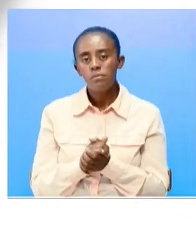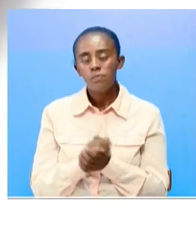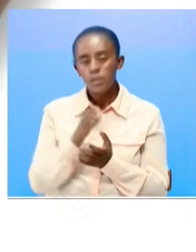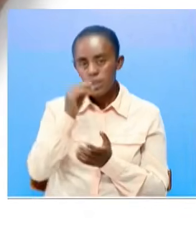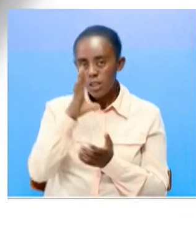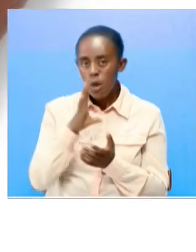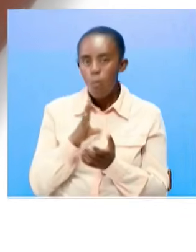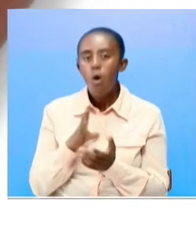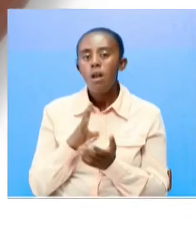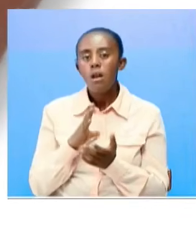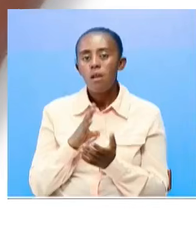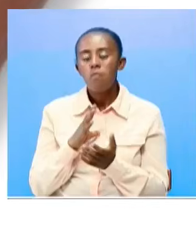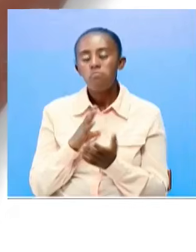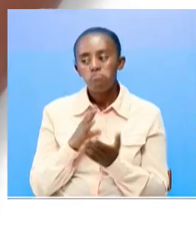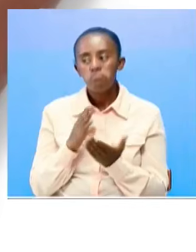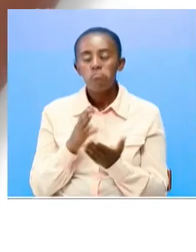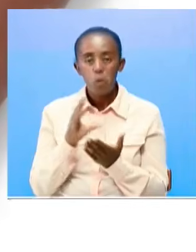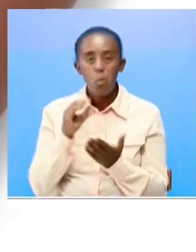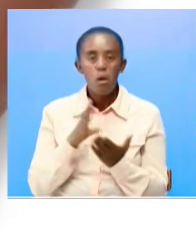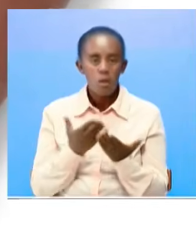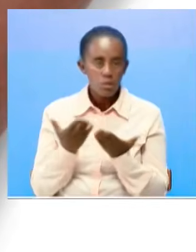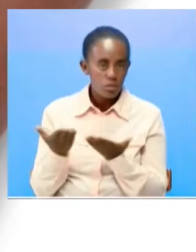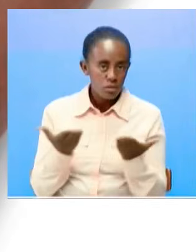someone else,